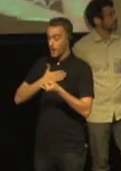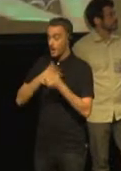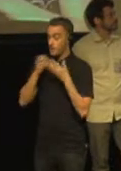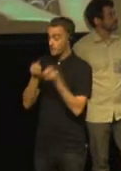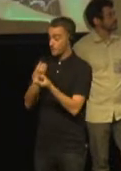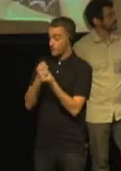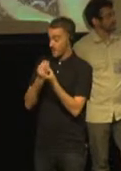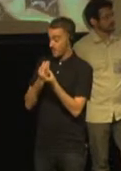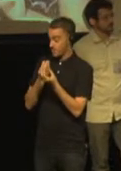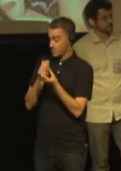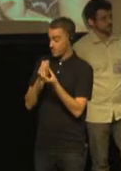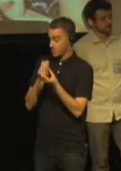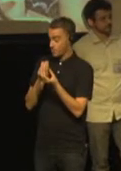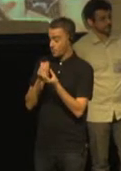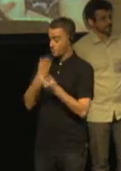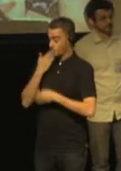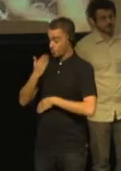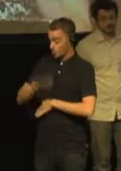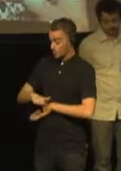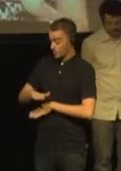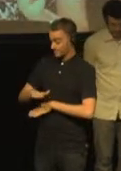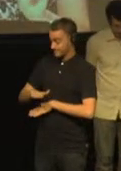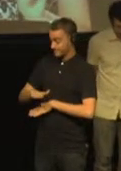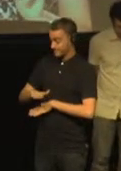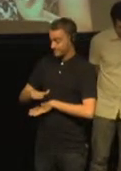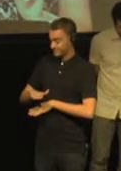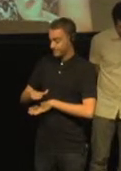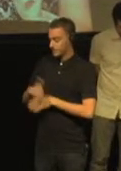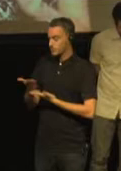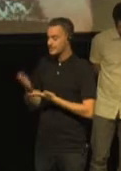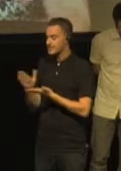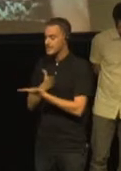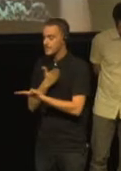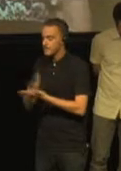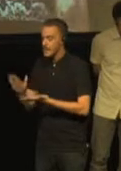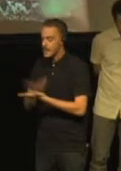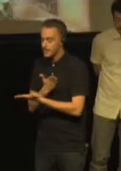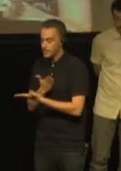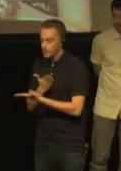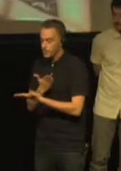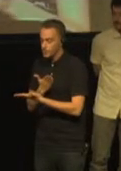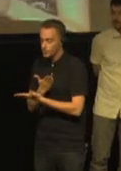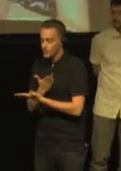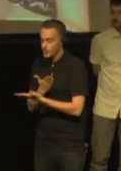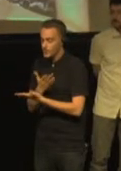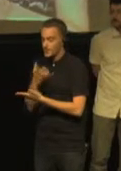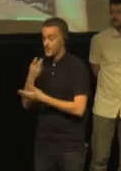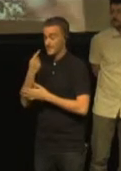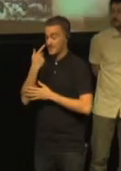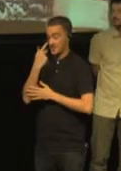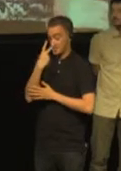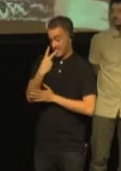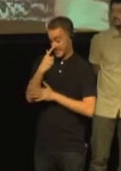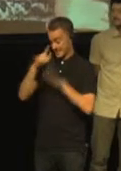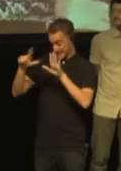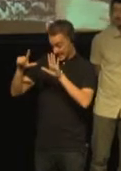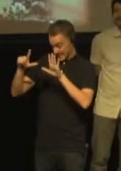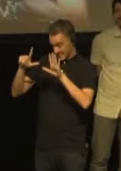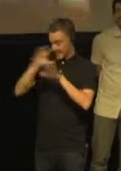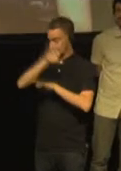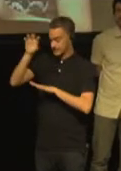as well, we separated each of the populations from each of the 27 states into those aged 65 and